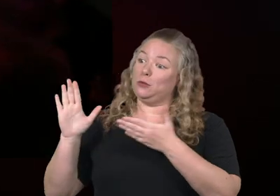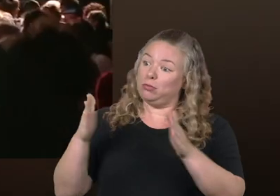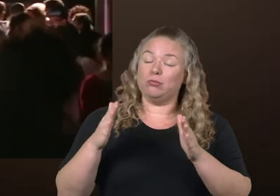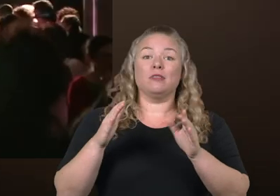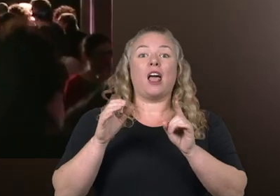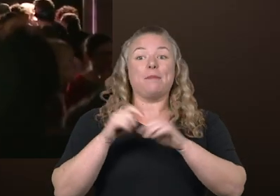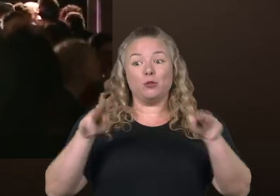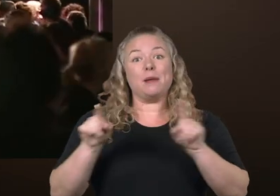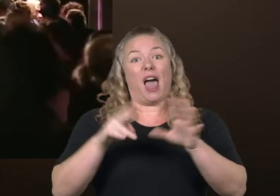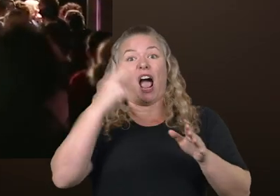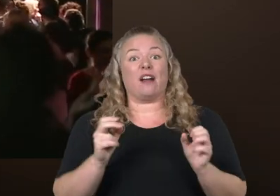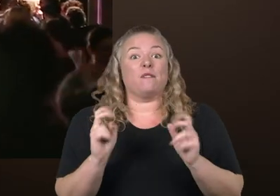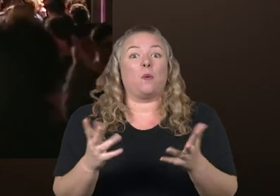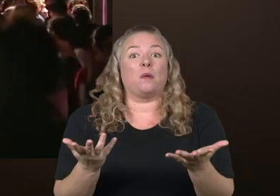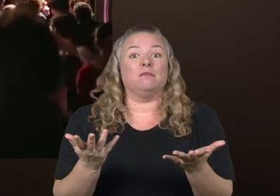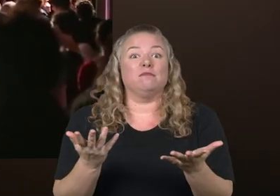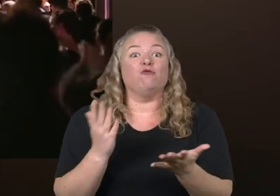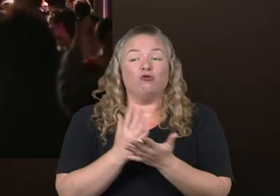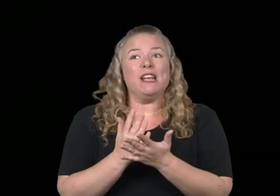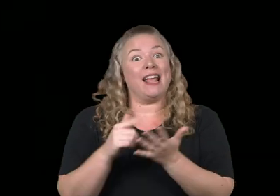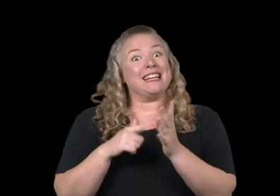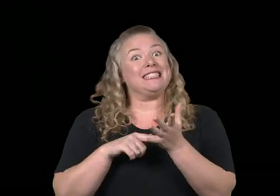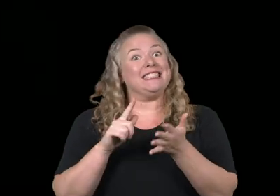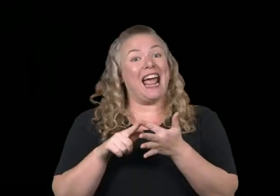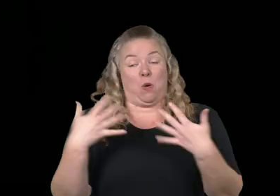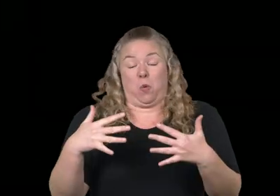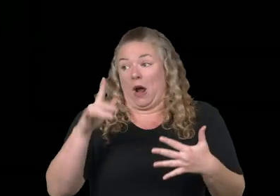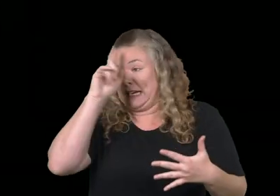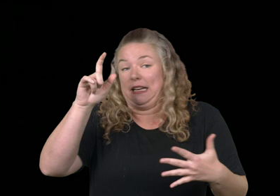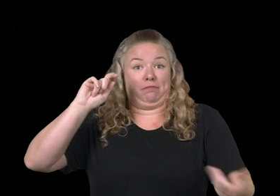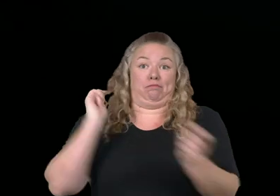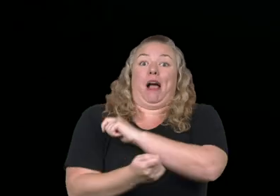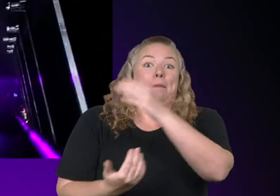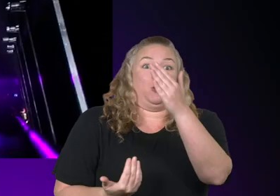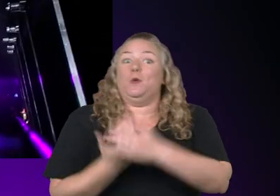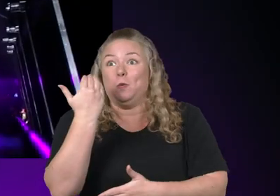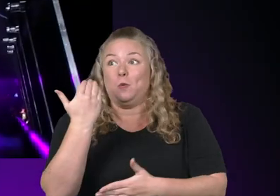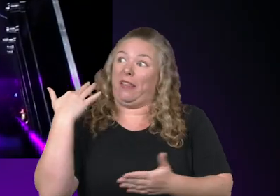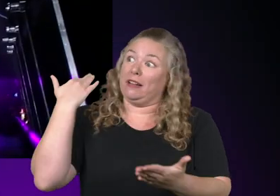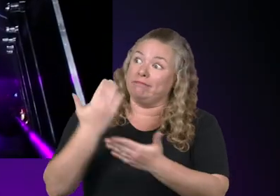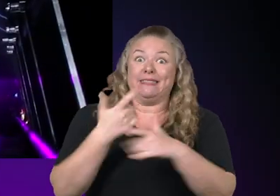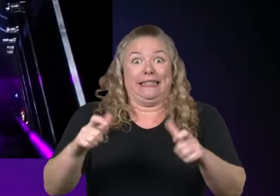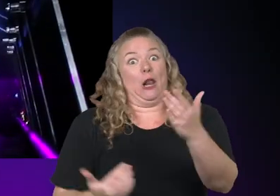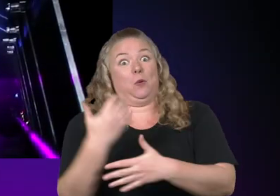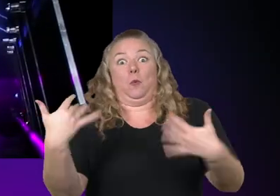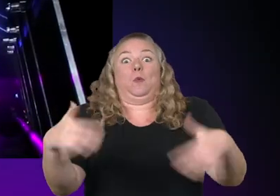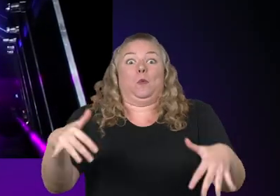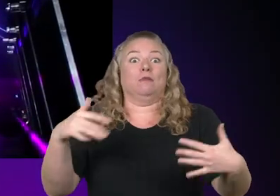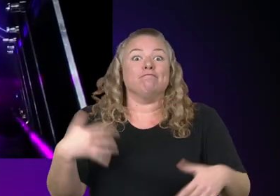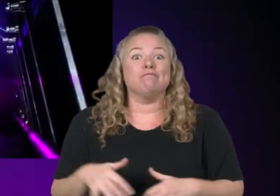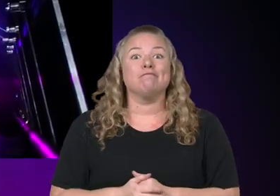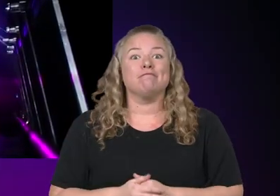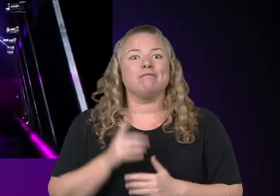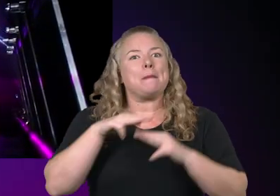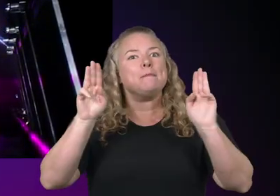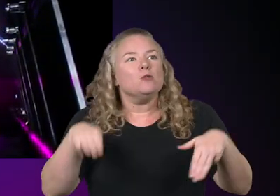as a medium. I think that was quite a radical idea for Tate. I think it most probably is still a radical idea. I think